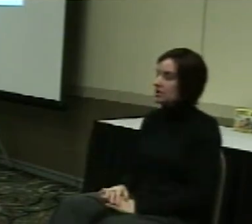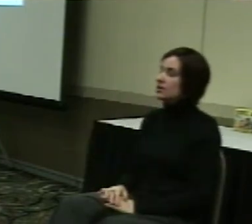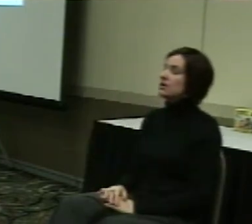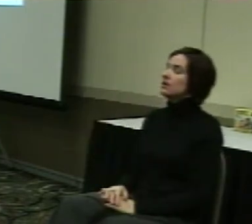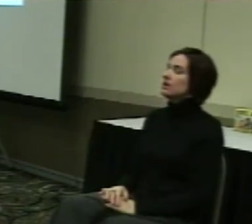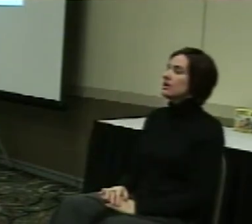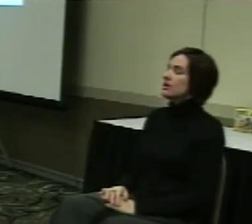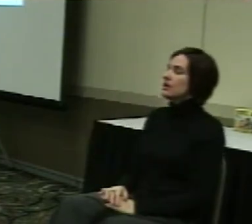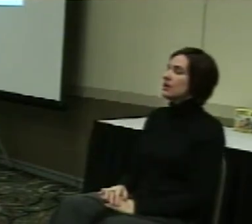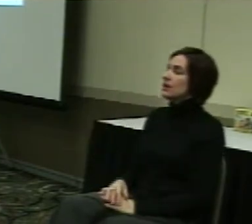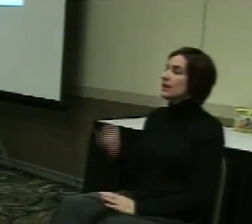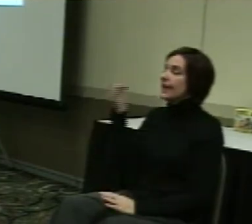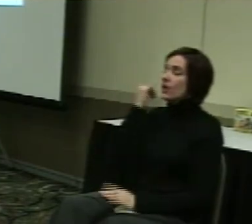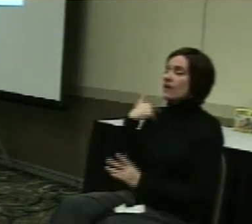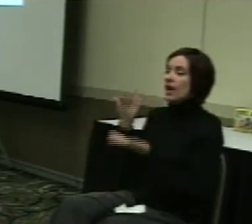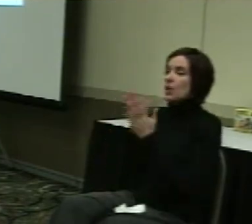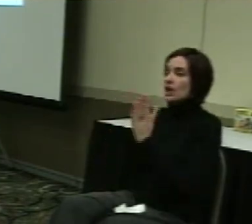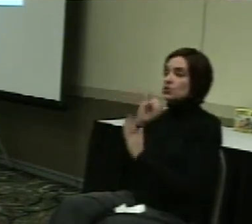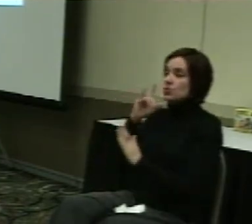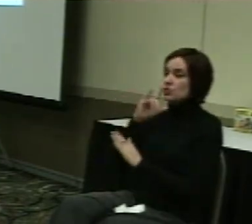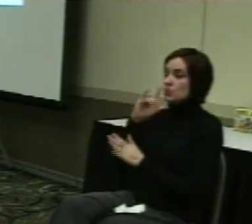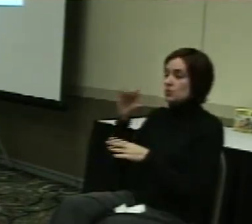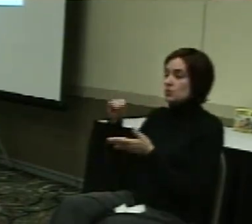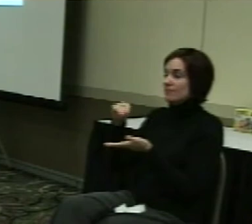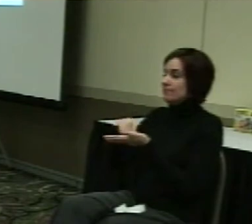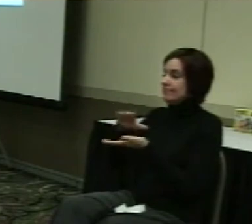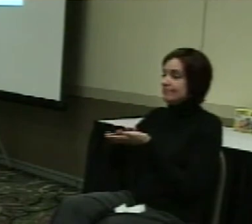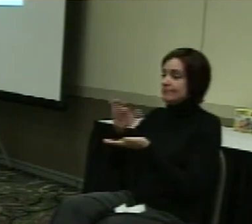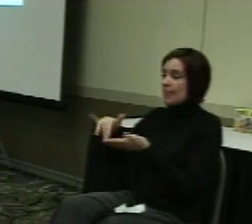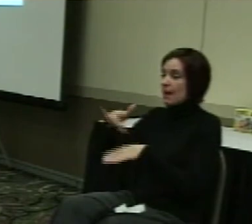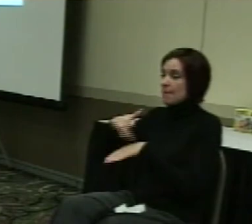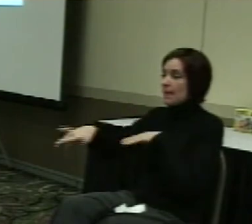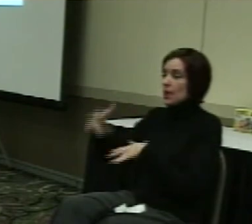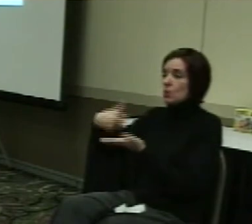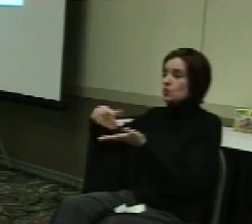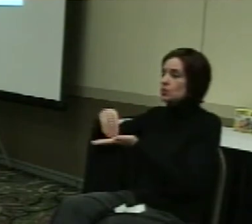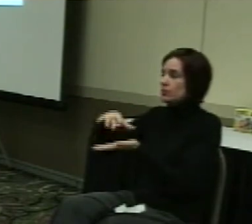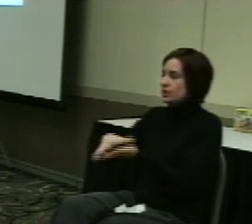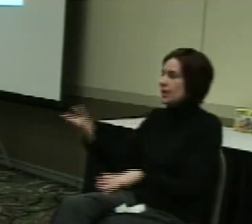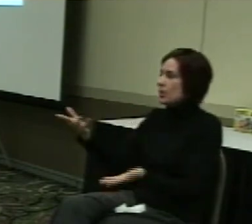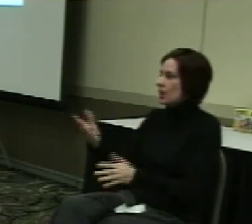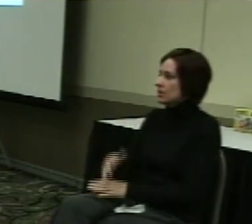I were to ask you to fill in that blank, what would you fill in?